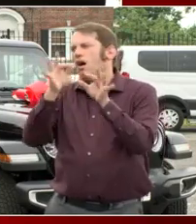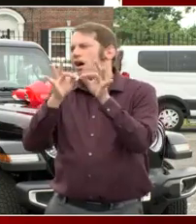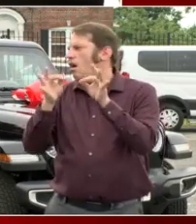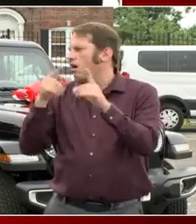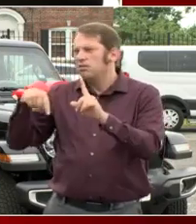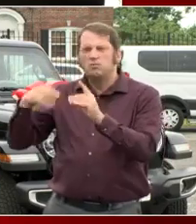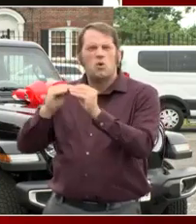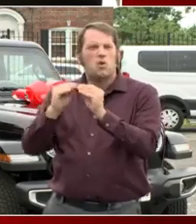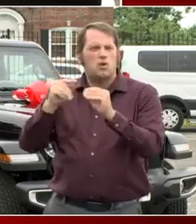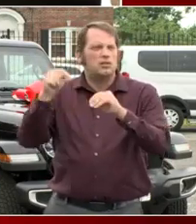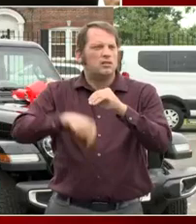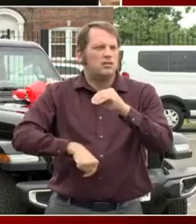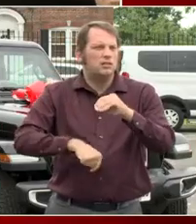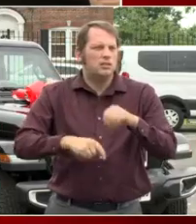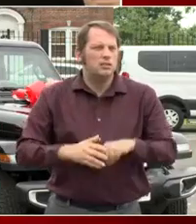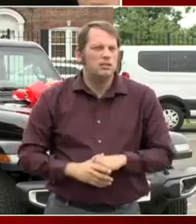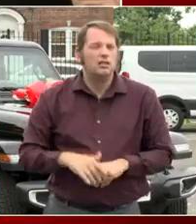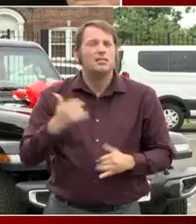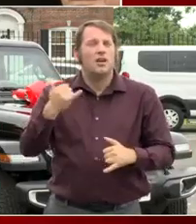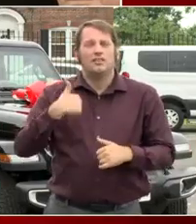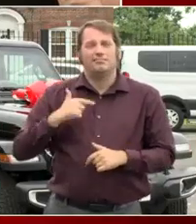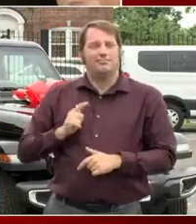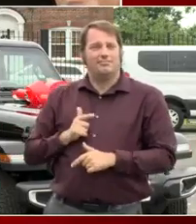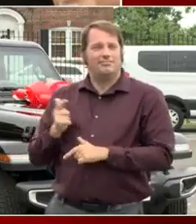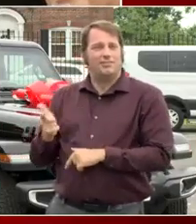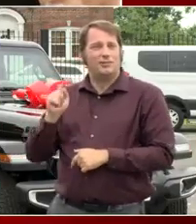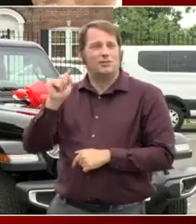Tony Fauci about why we got to crush this